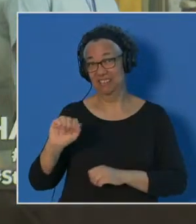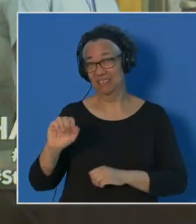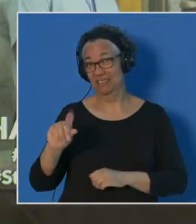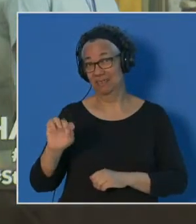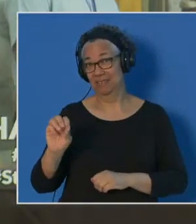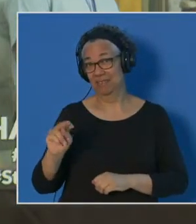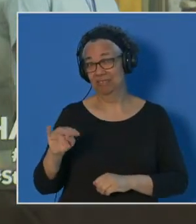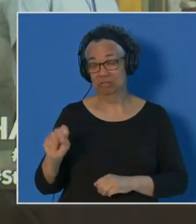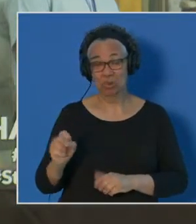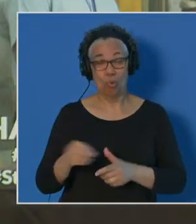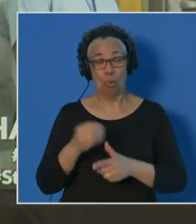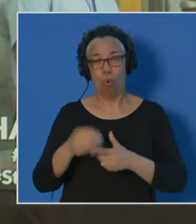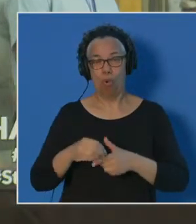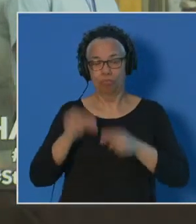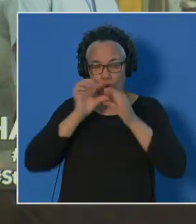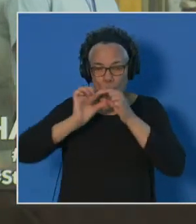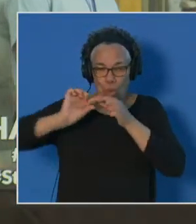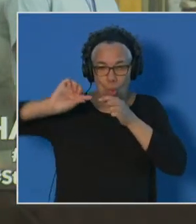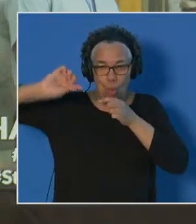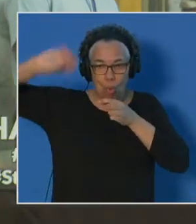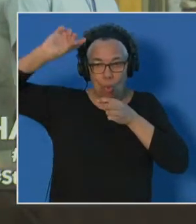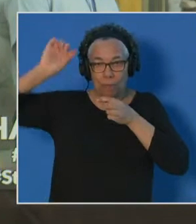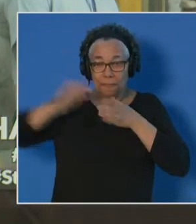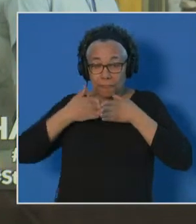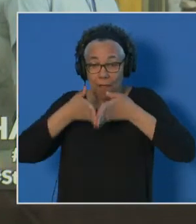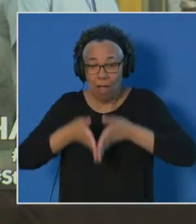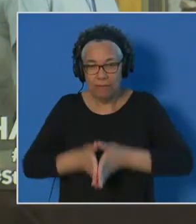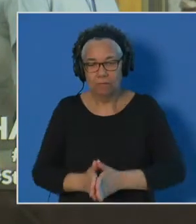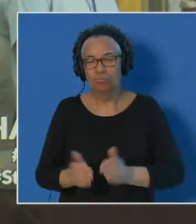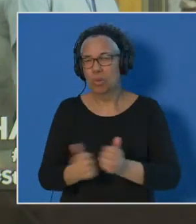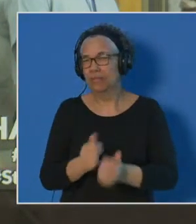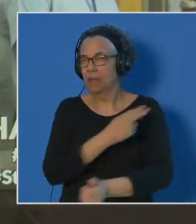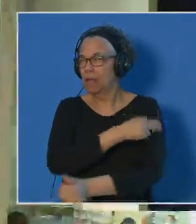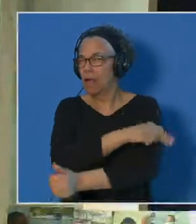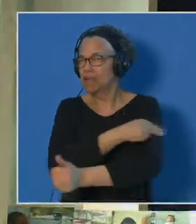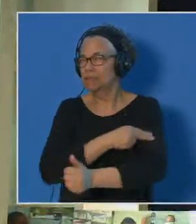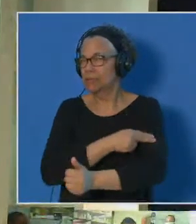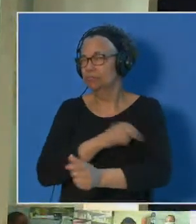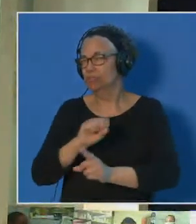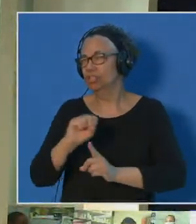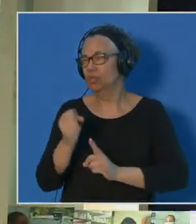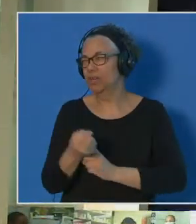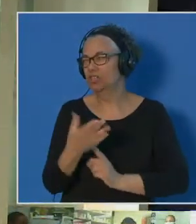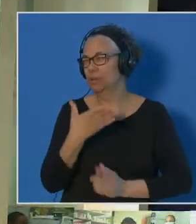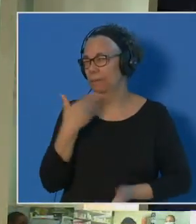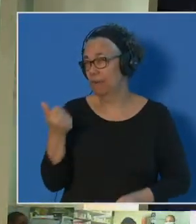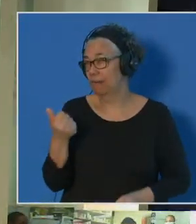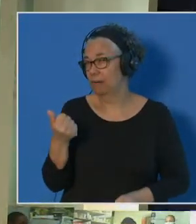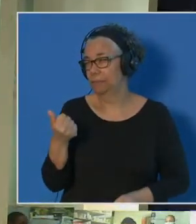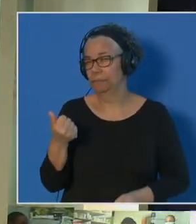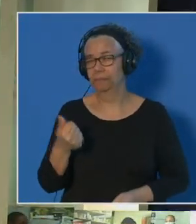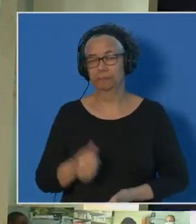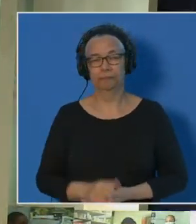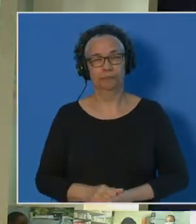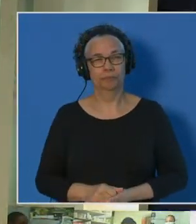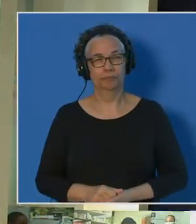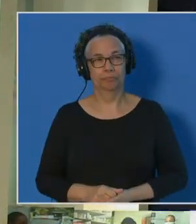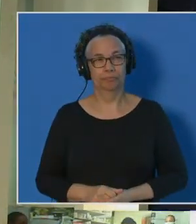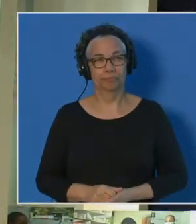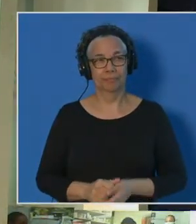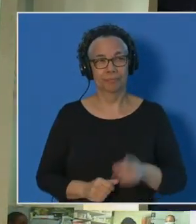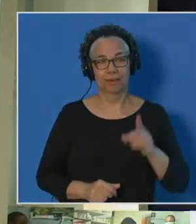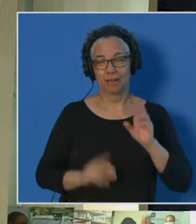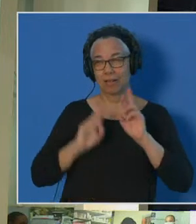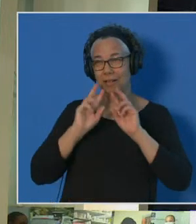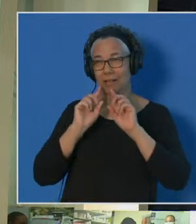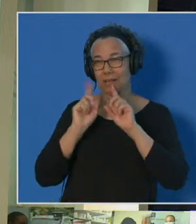with regard to, with the hospital situation being much better? Well, like I said to Media Myra, did I